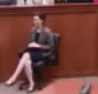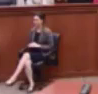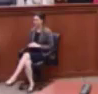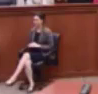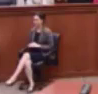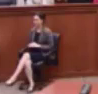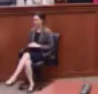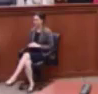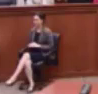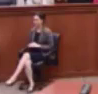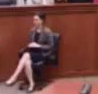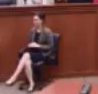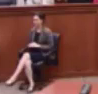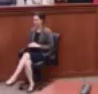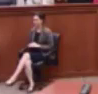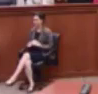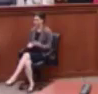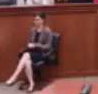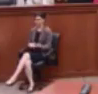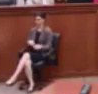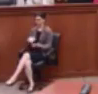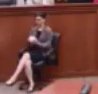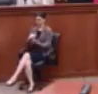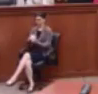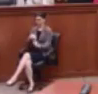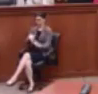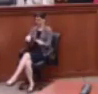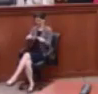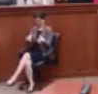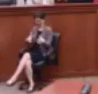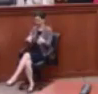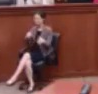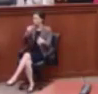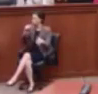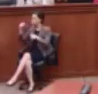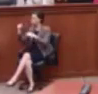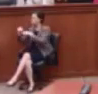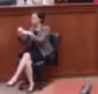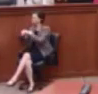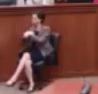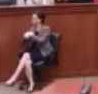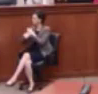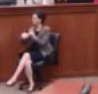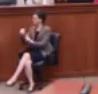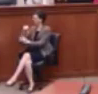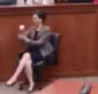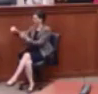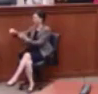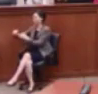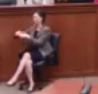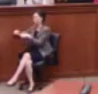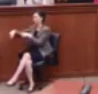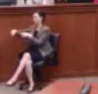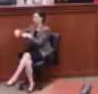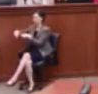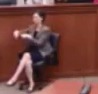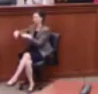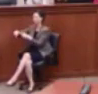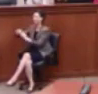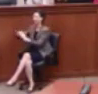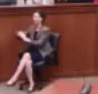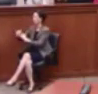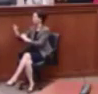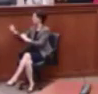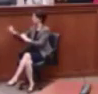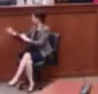them to the resources we already have. And by that, they meant teachers. Why